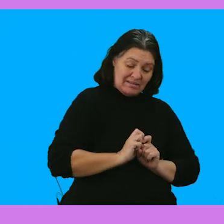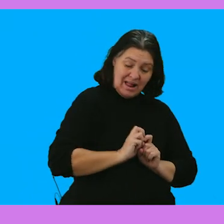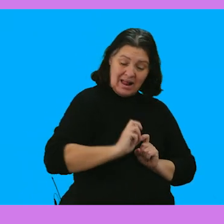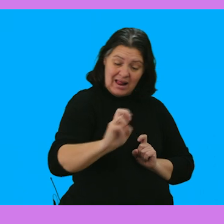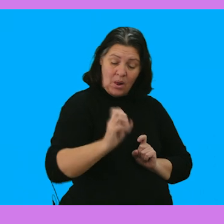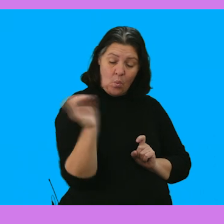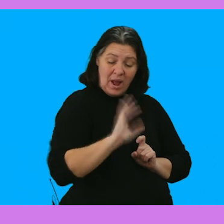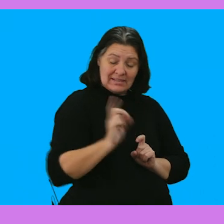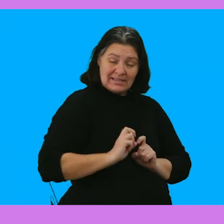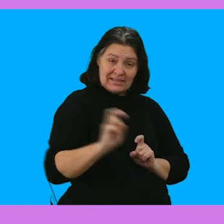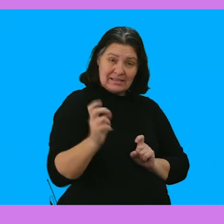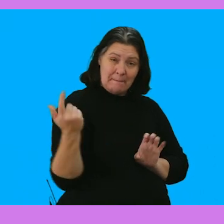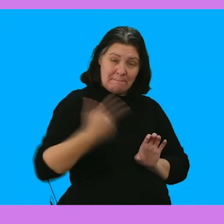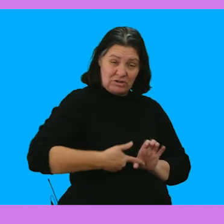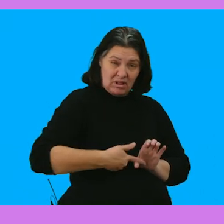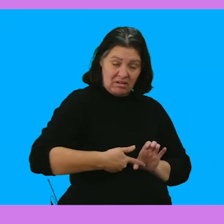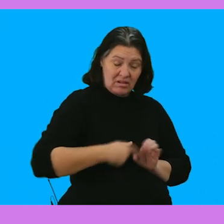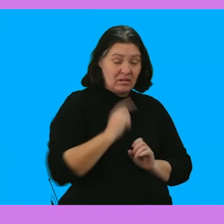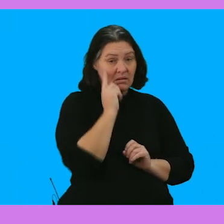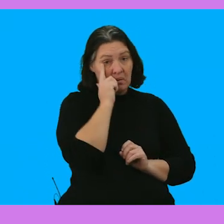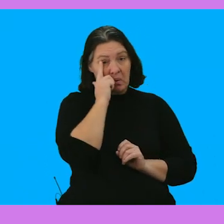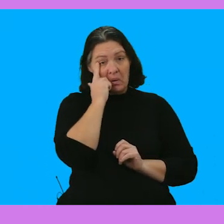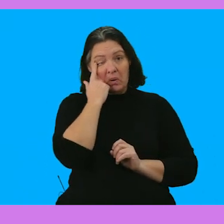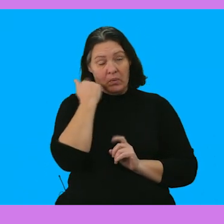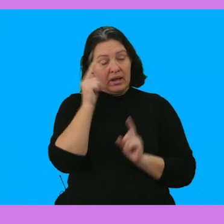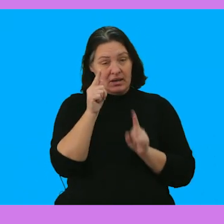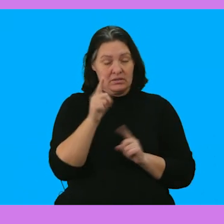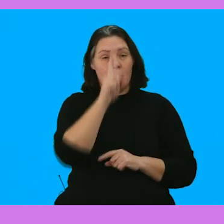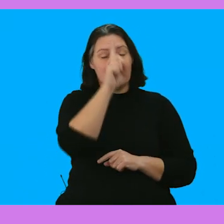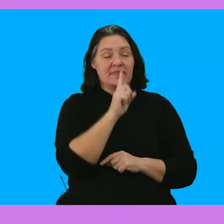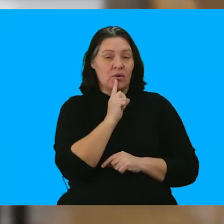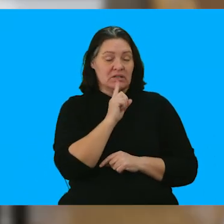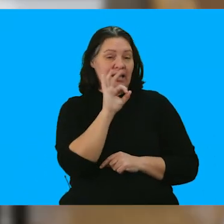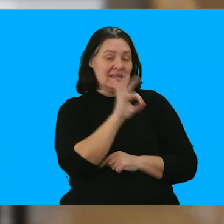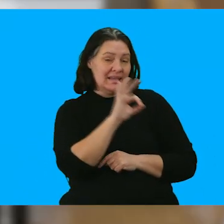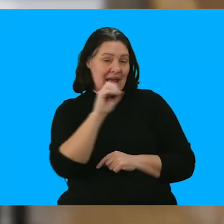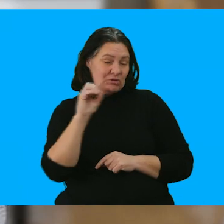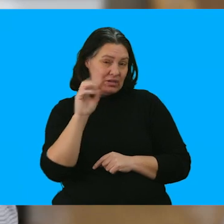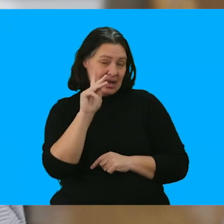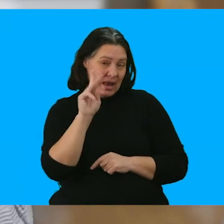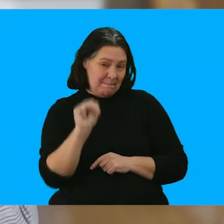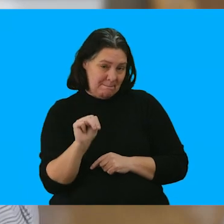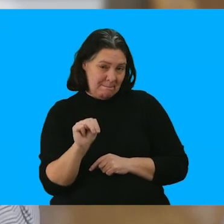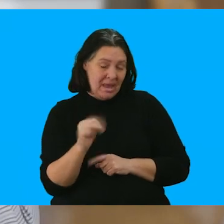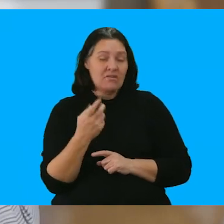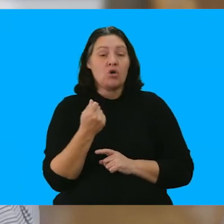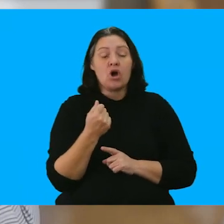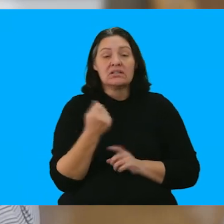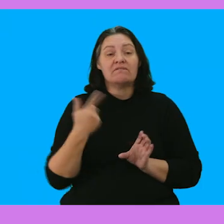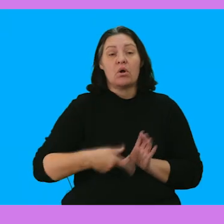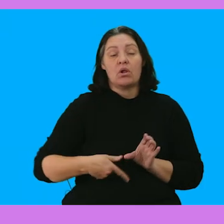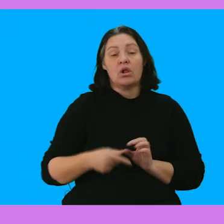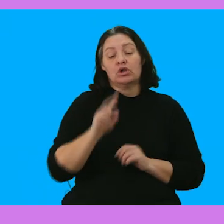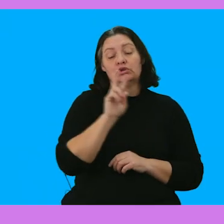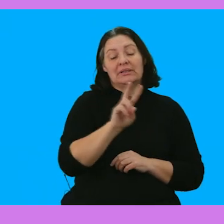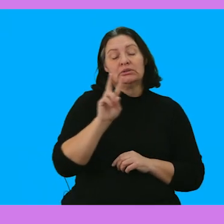from Hermanus to Johannesburg. Remember, we just calculated the distance between these two places is 1,300 kilometers. If the